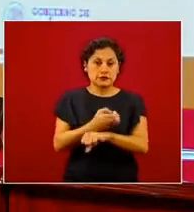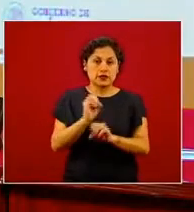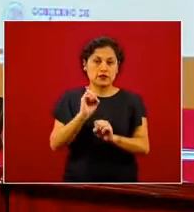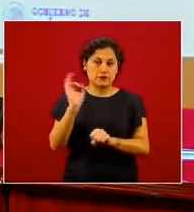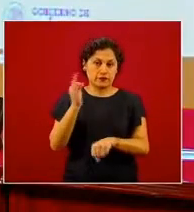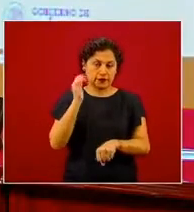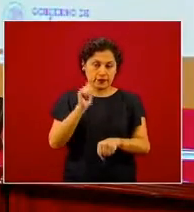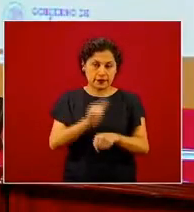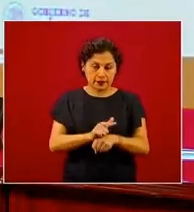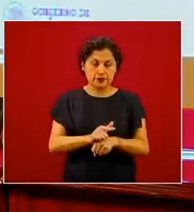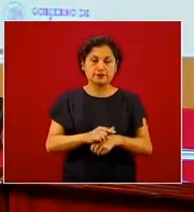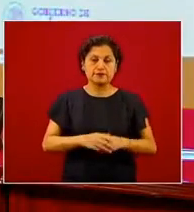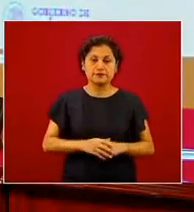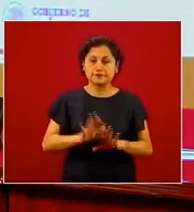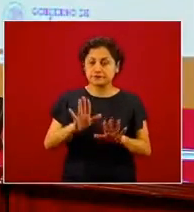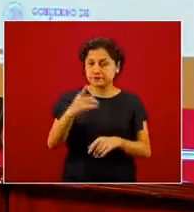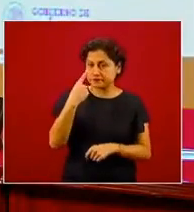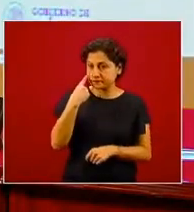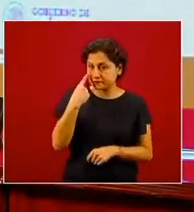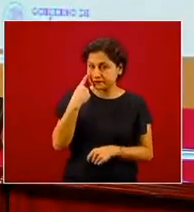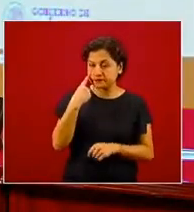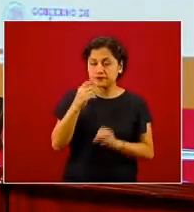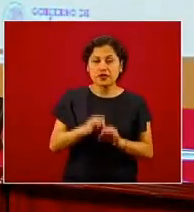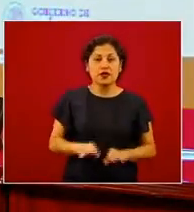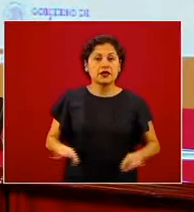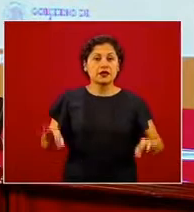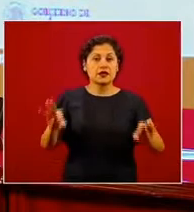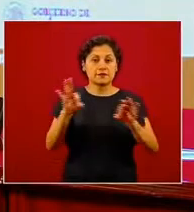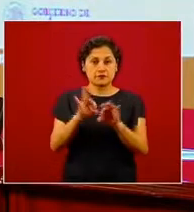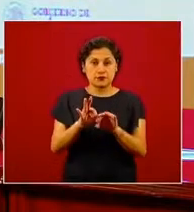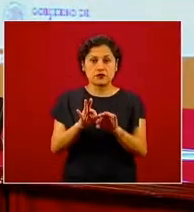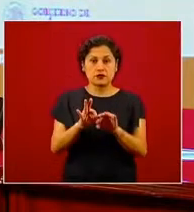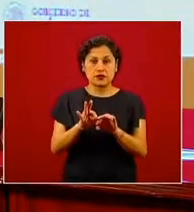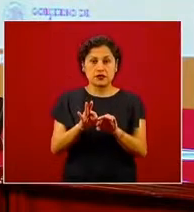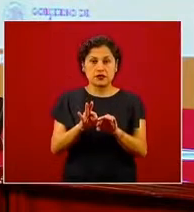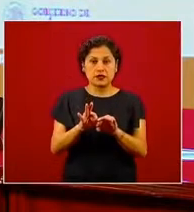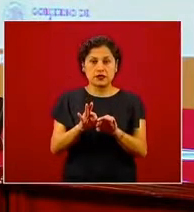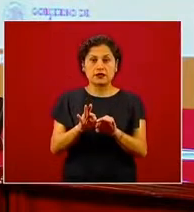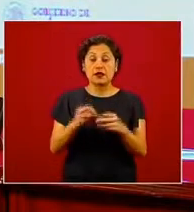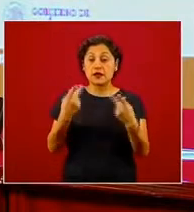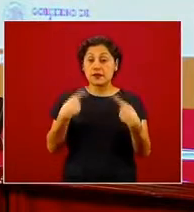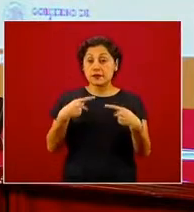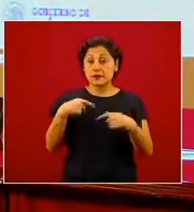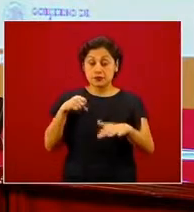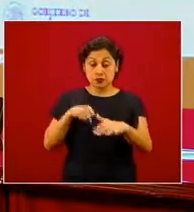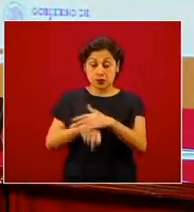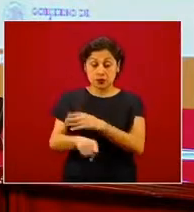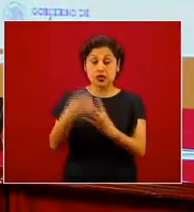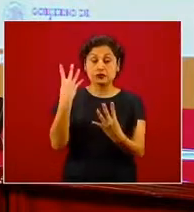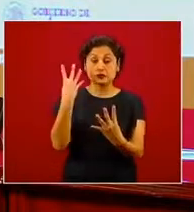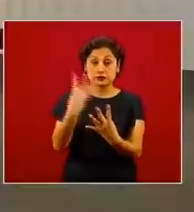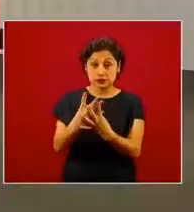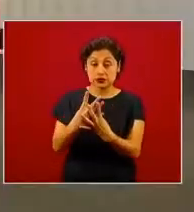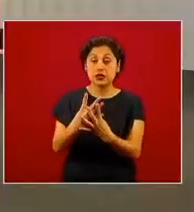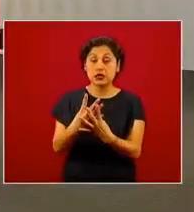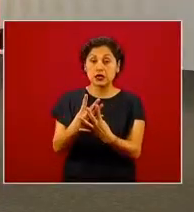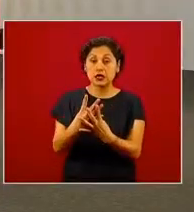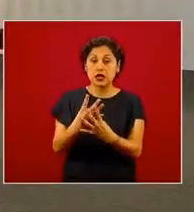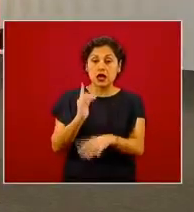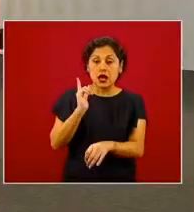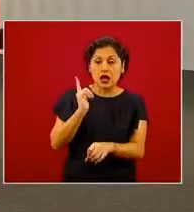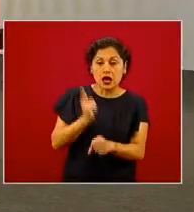It's important to note that there is no specific variable that will identify a person who is in detention.